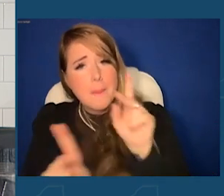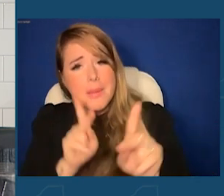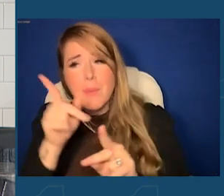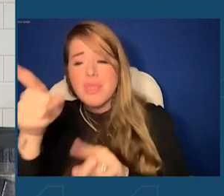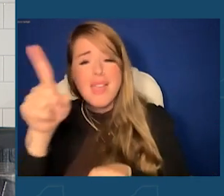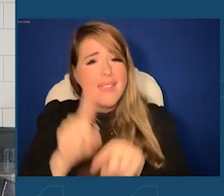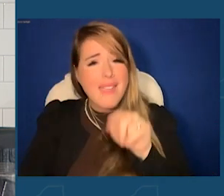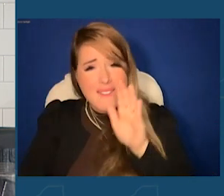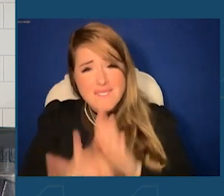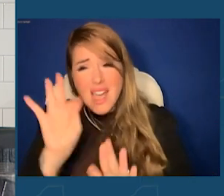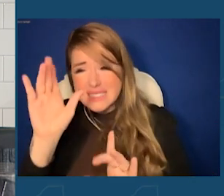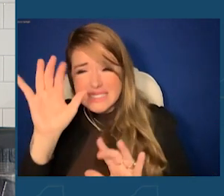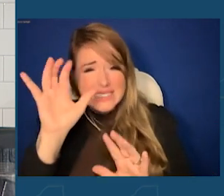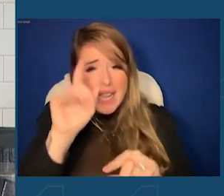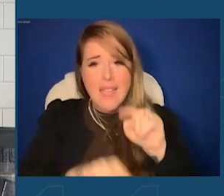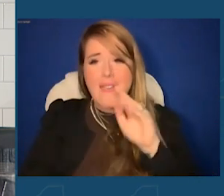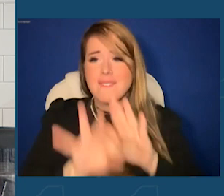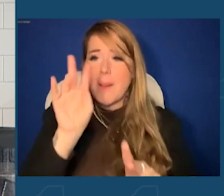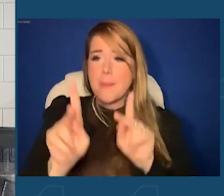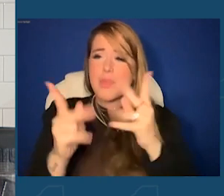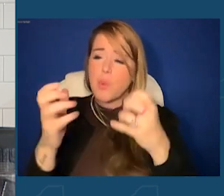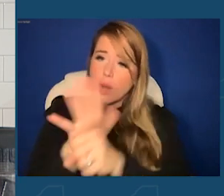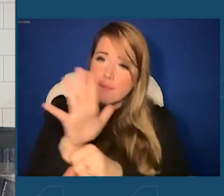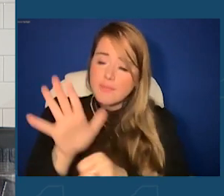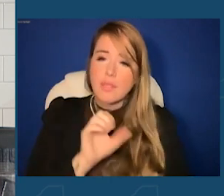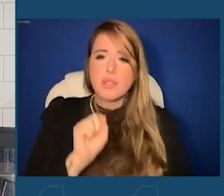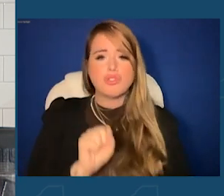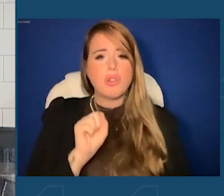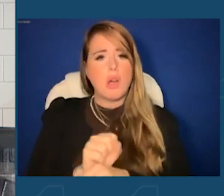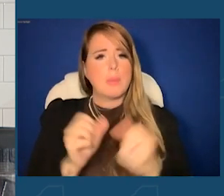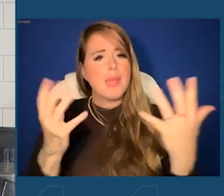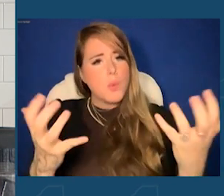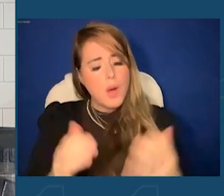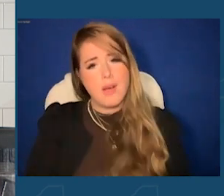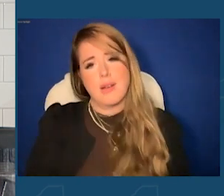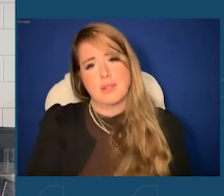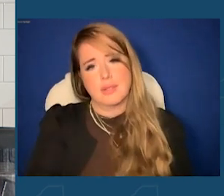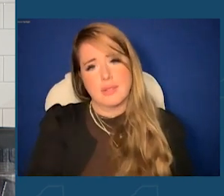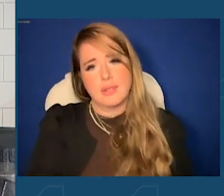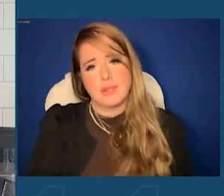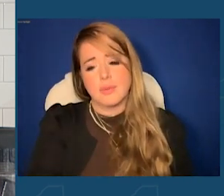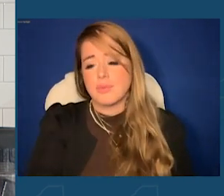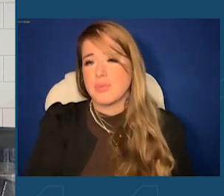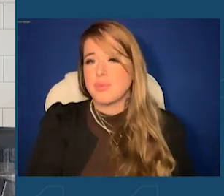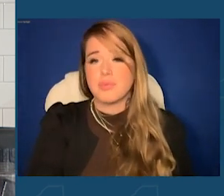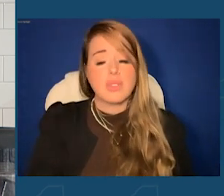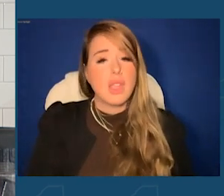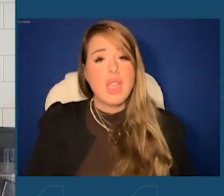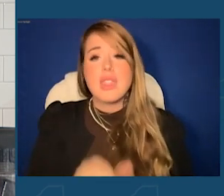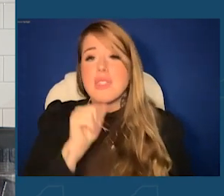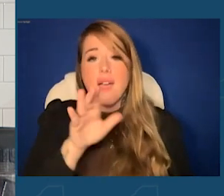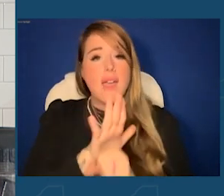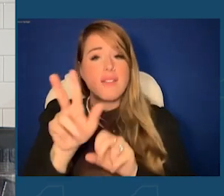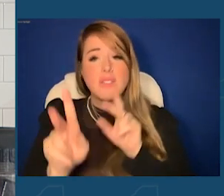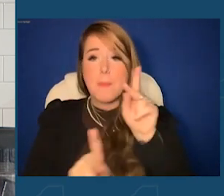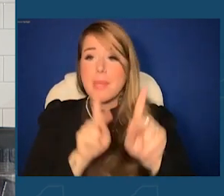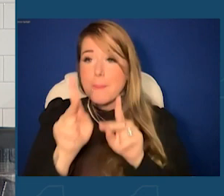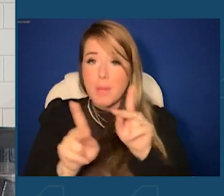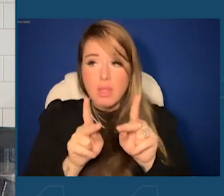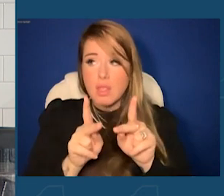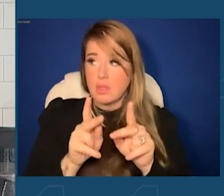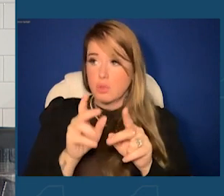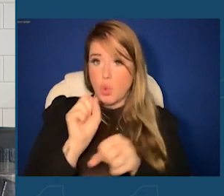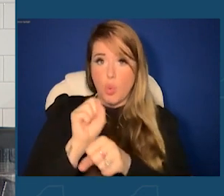find people. They want to fill their job openings. Being short-staffed hurts their businesses, and it also hurts the